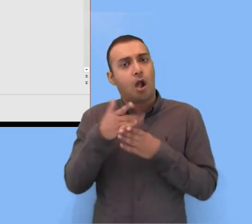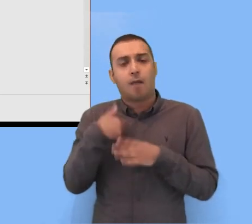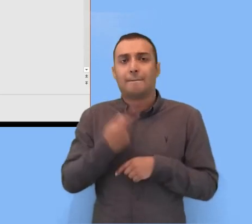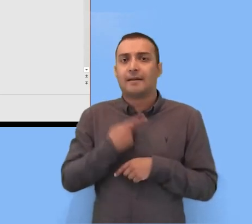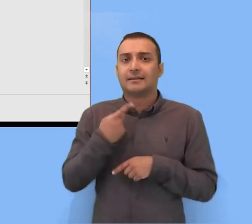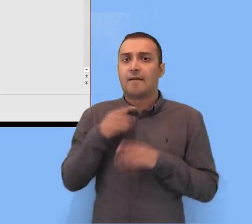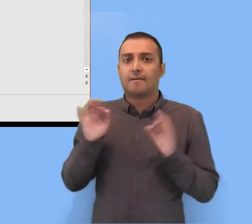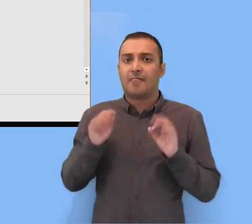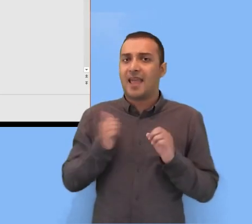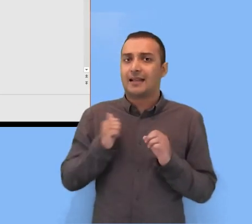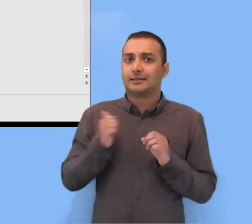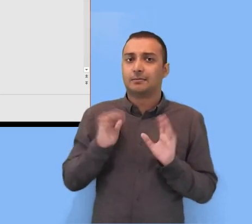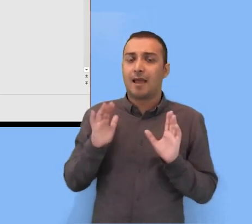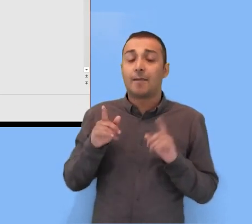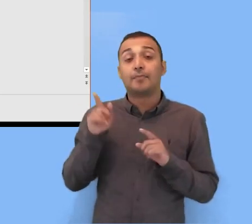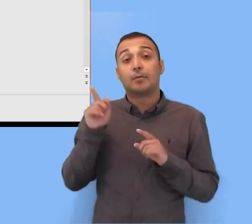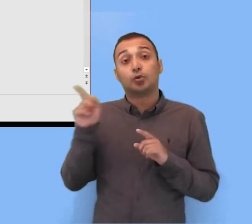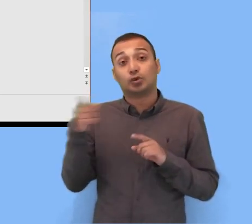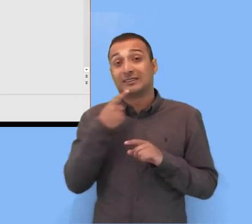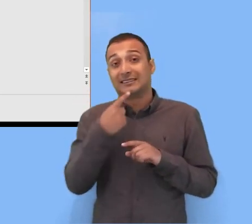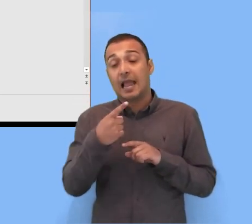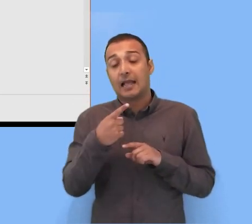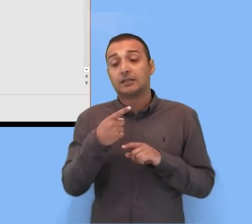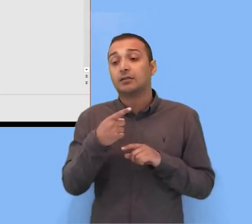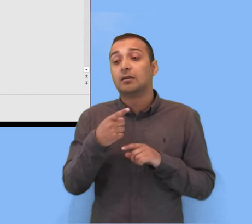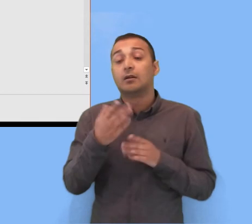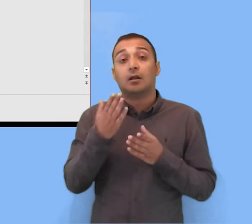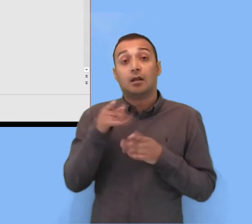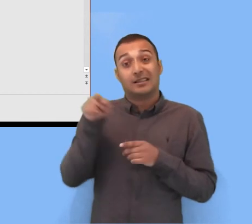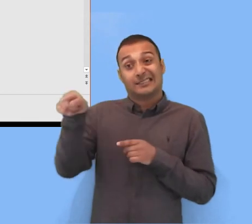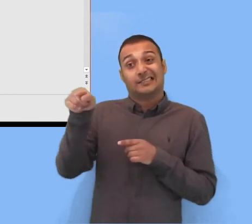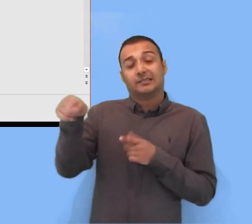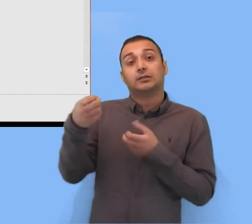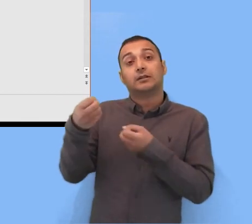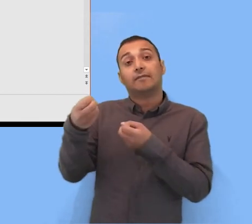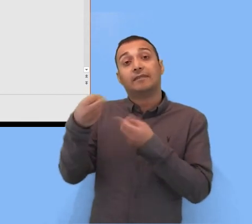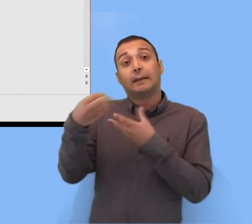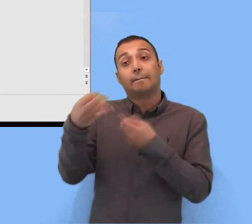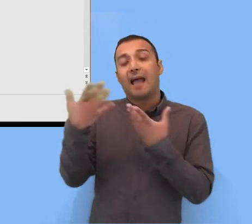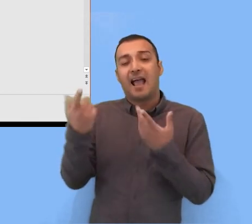expecting. She said, "I don't really get much feedback because